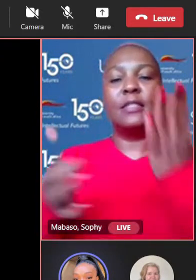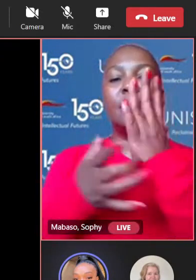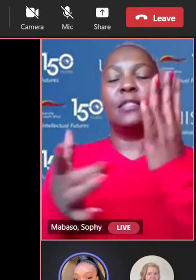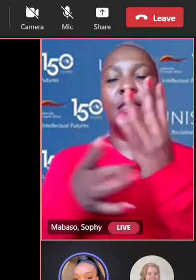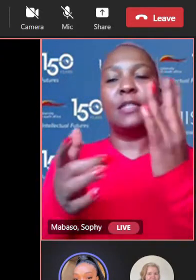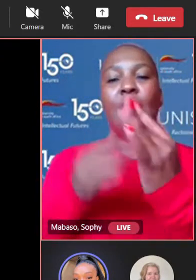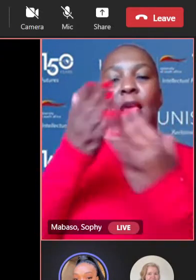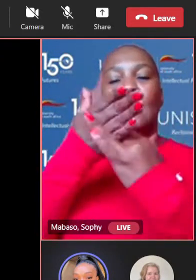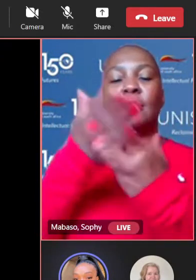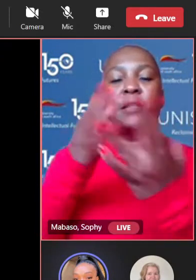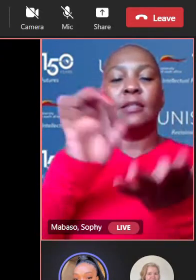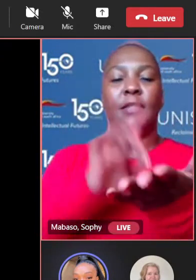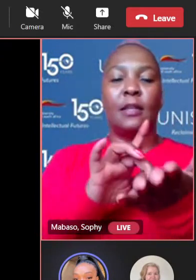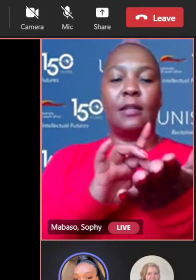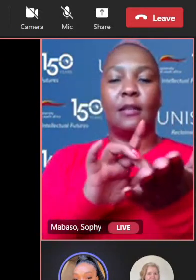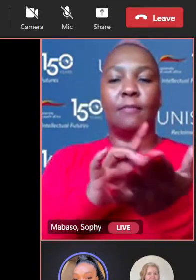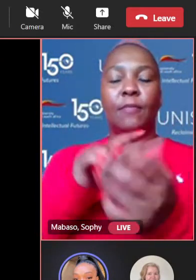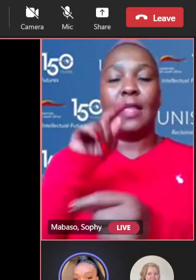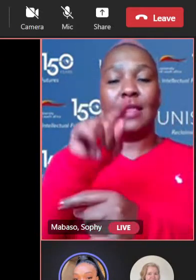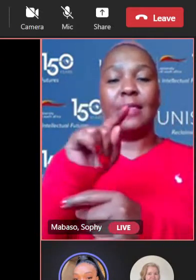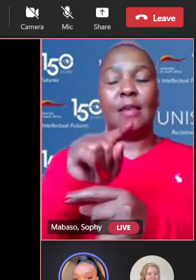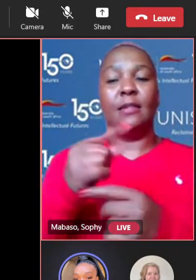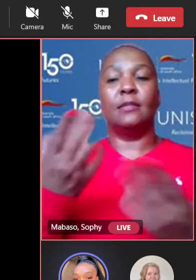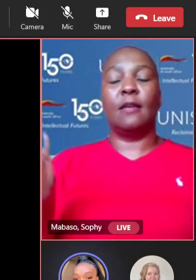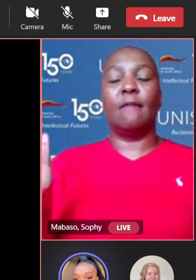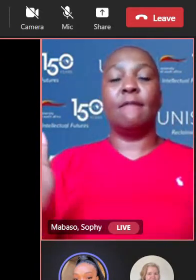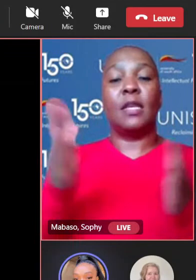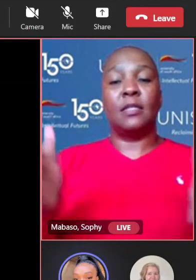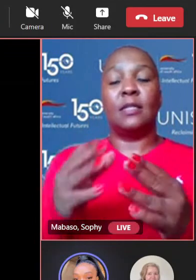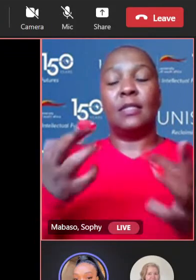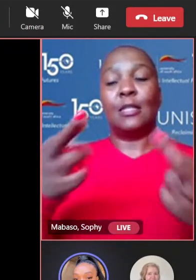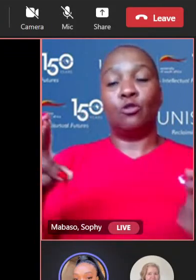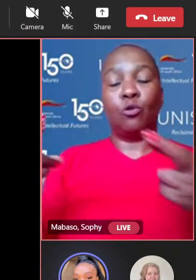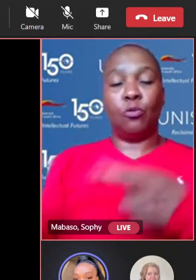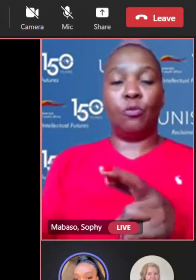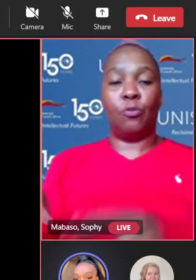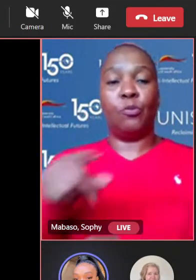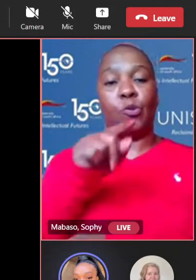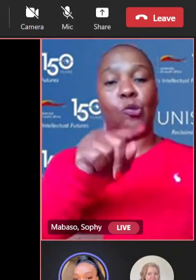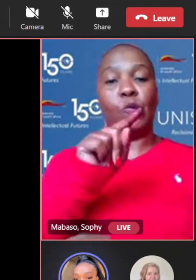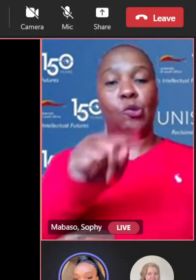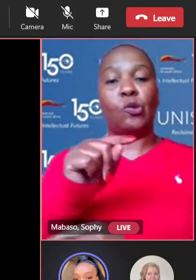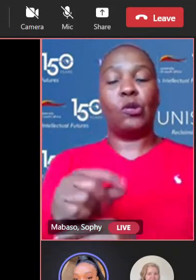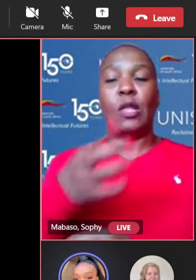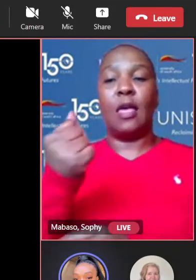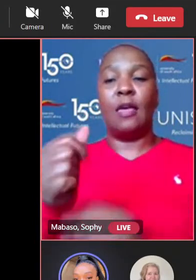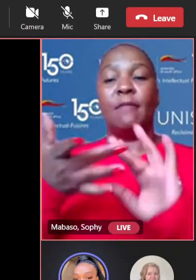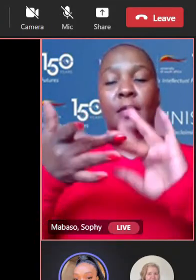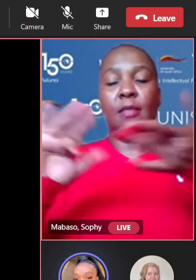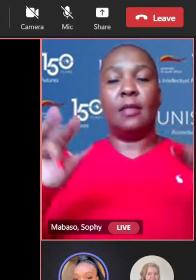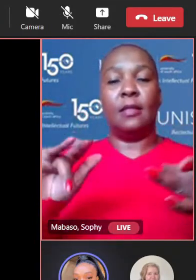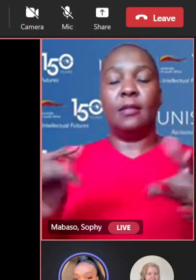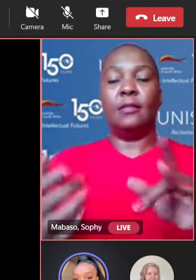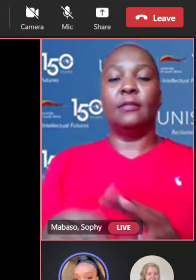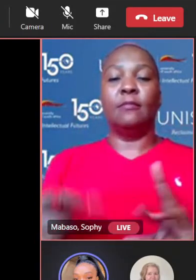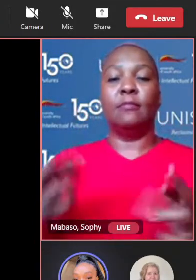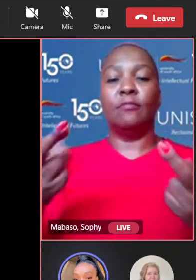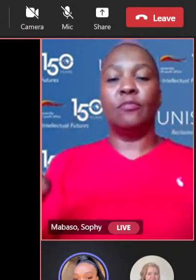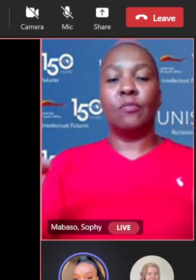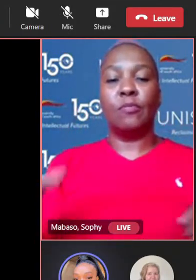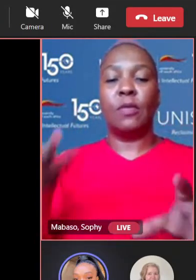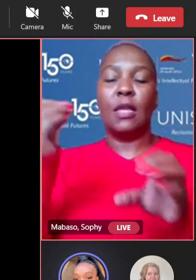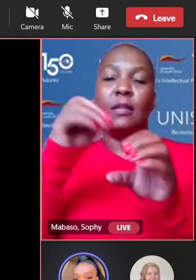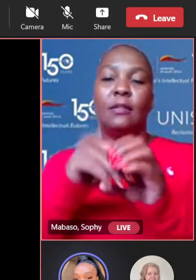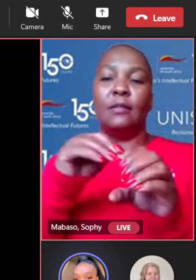centers. These facilities, they have stable internet facilities, and they include but